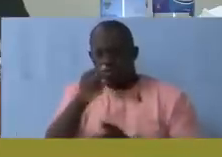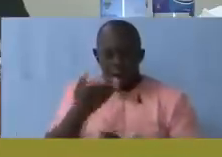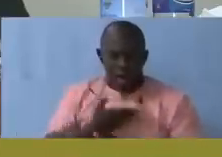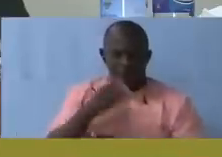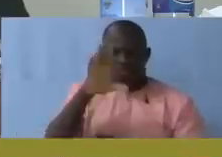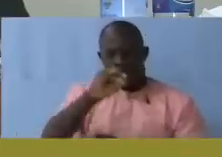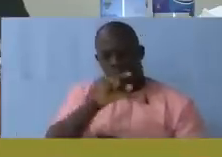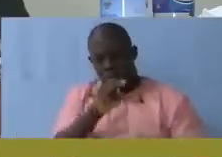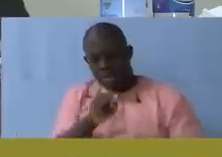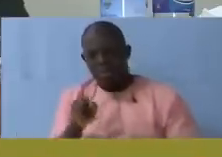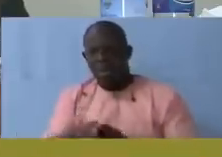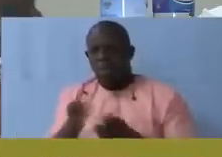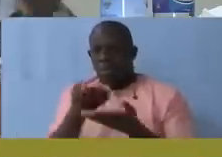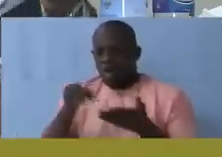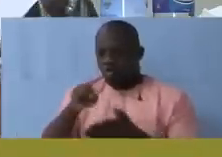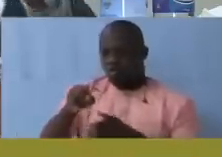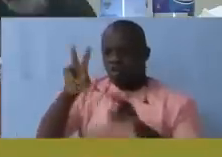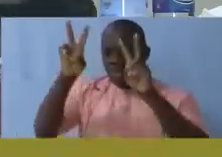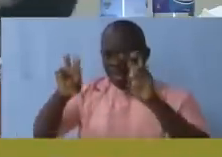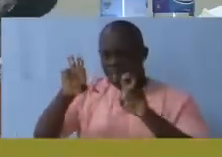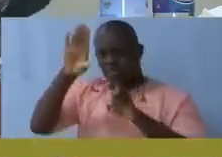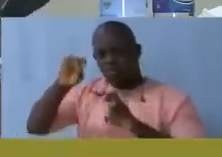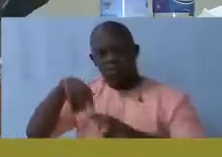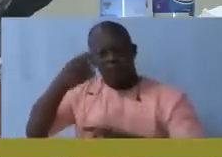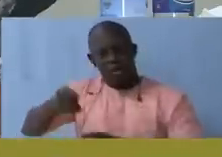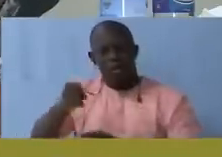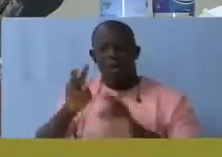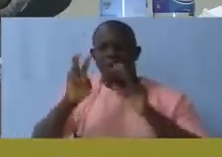why am I doing the test for him or that?